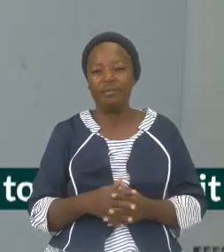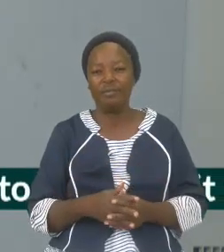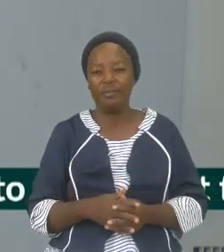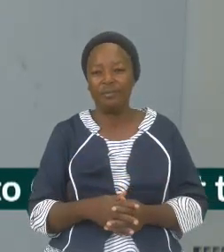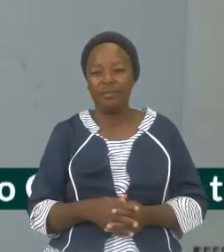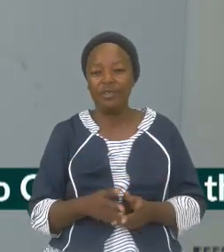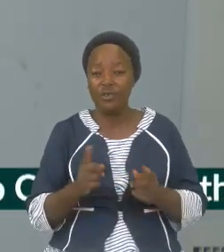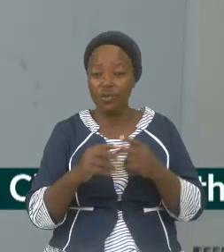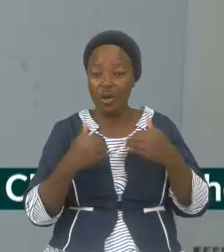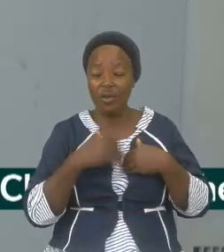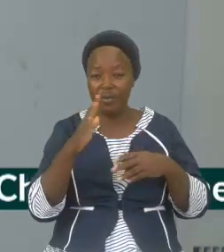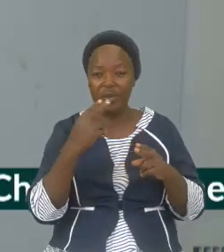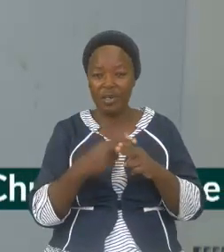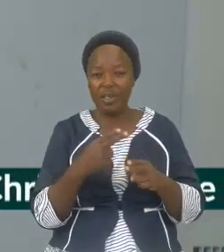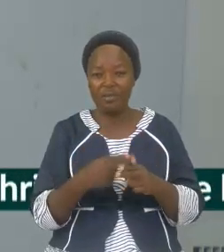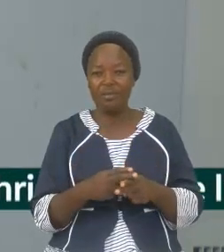To have your name